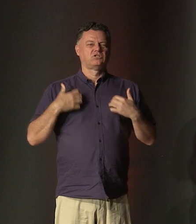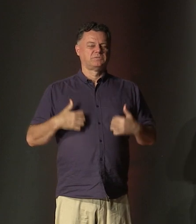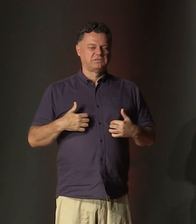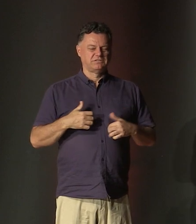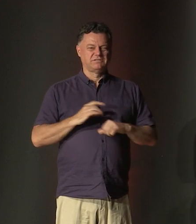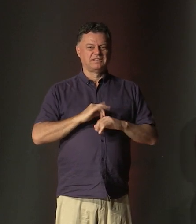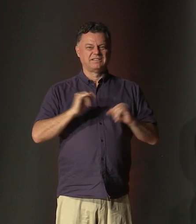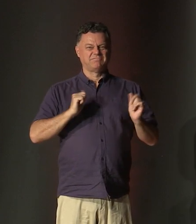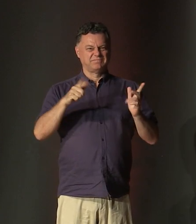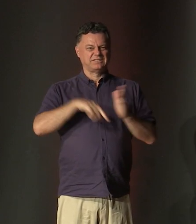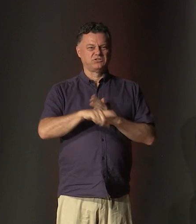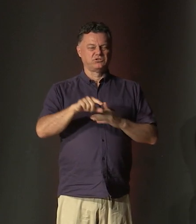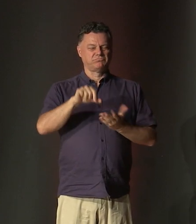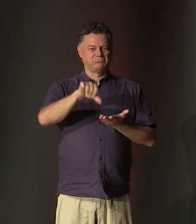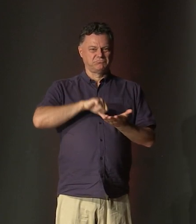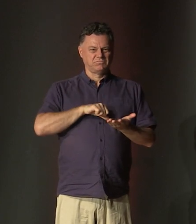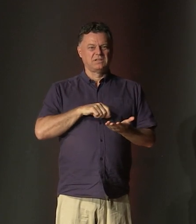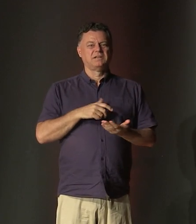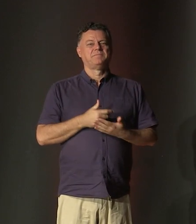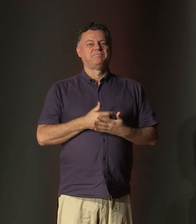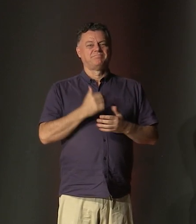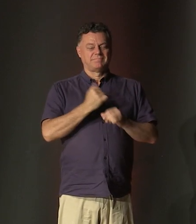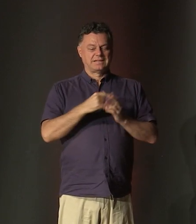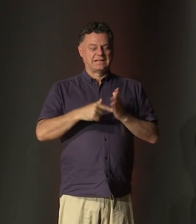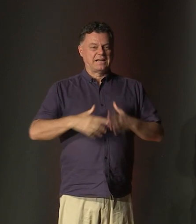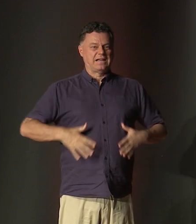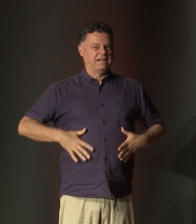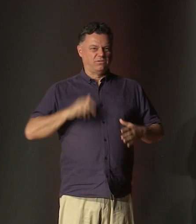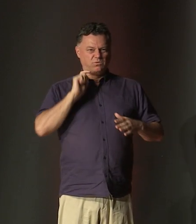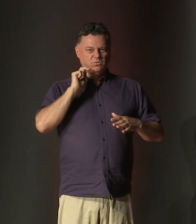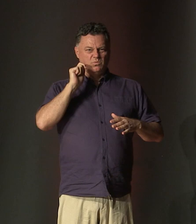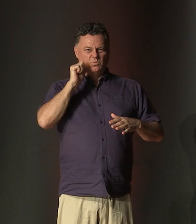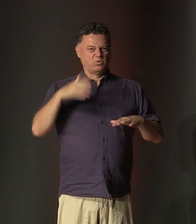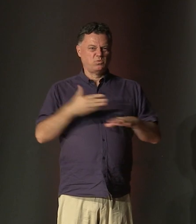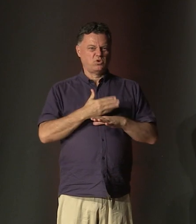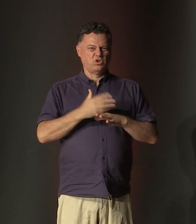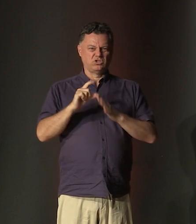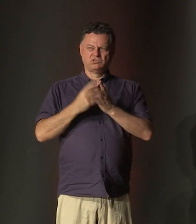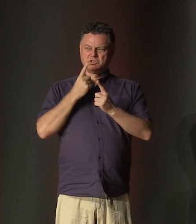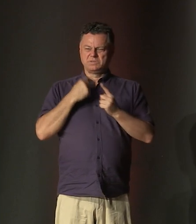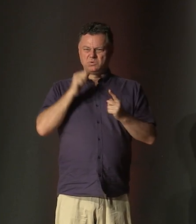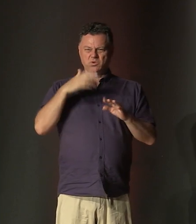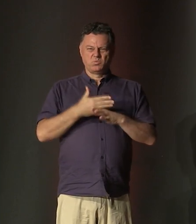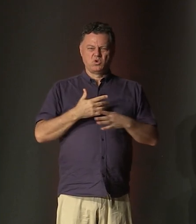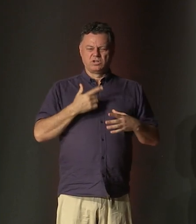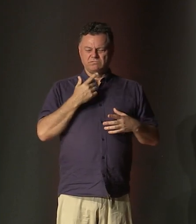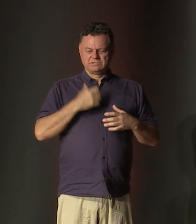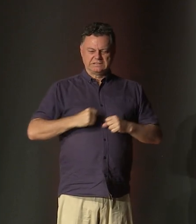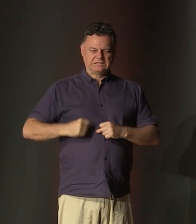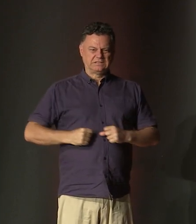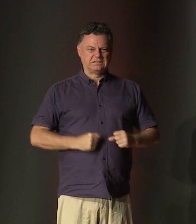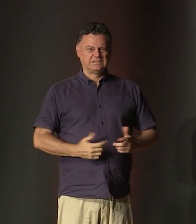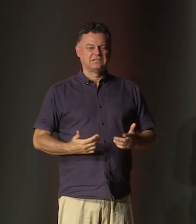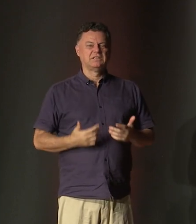she was in the operating theatre. Her gut simply wasn't working, they said. And after